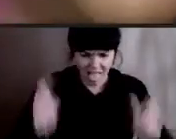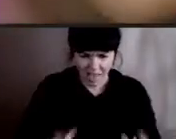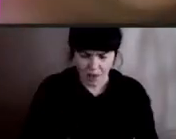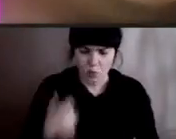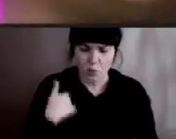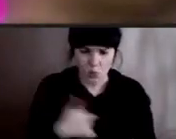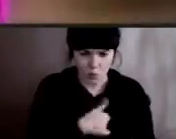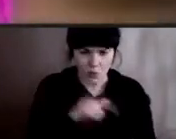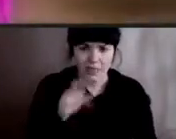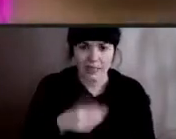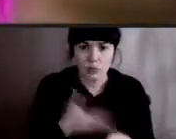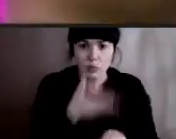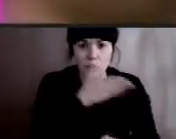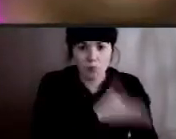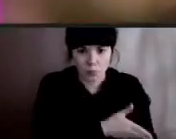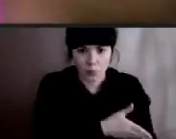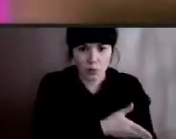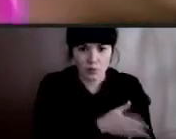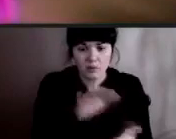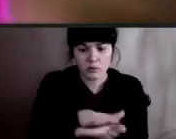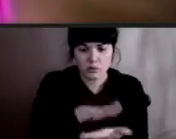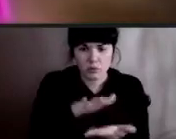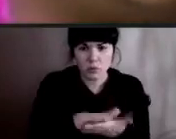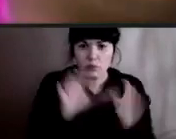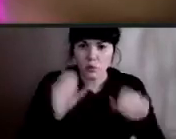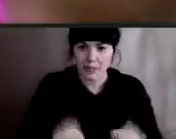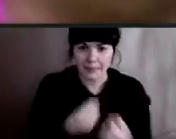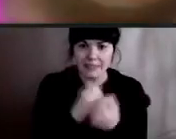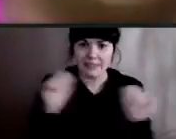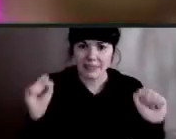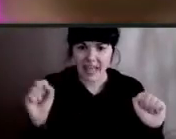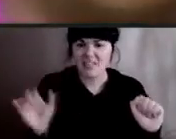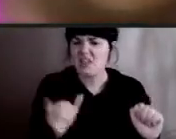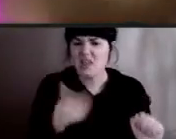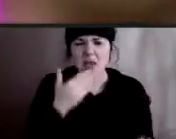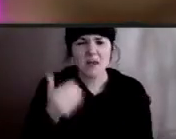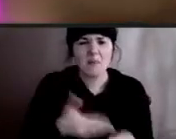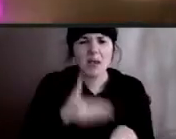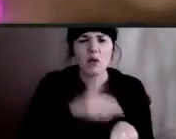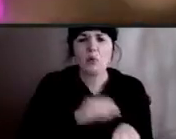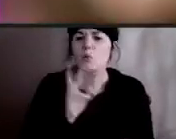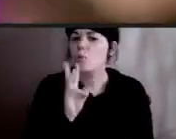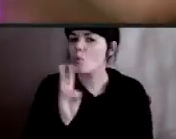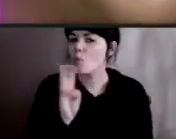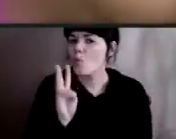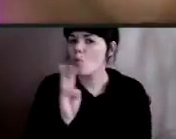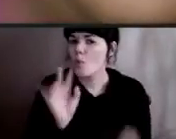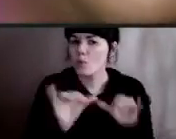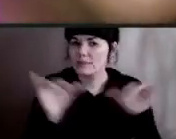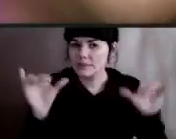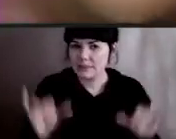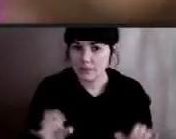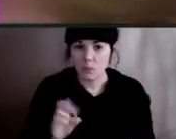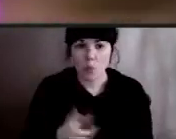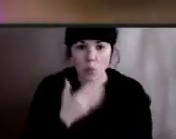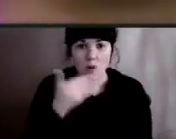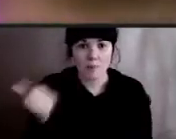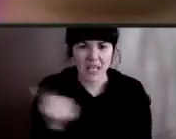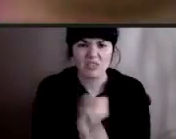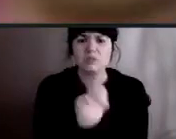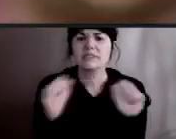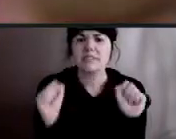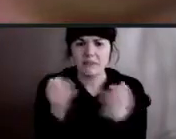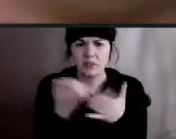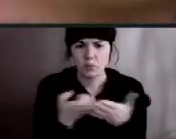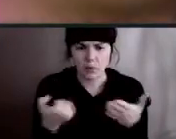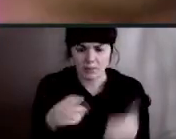systems. We hear schools talking about they're gonna use better personal protective equipment. We hear schools